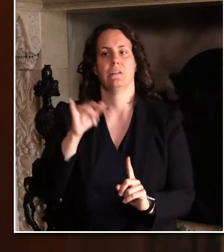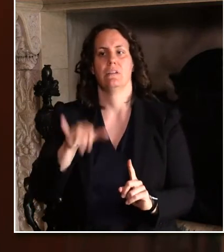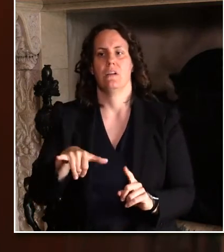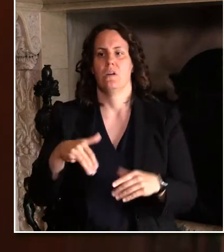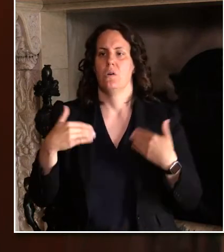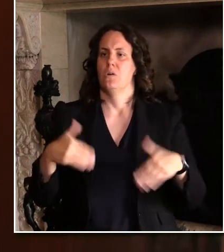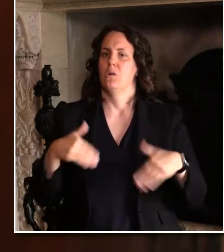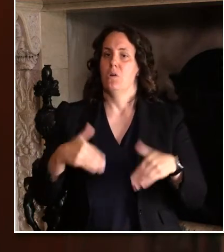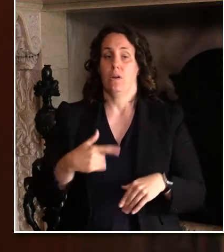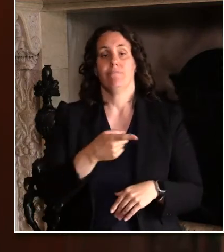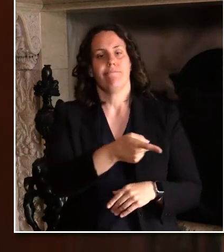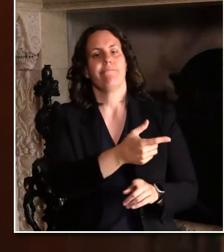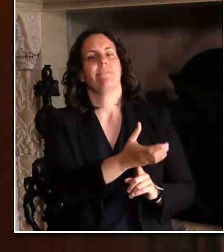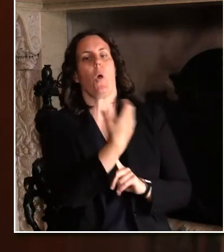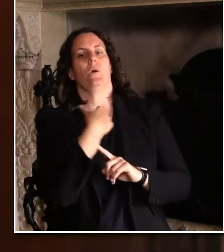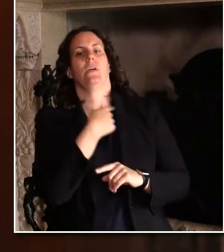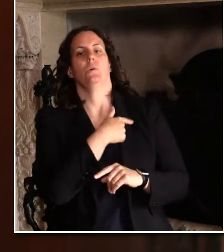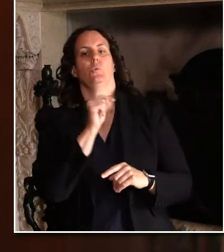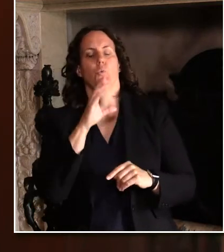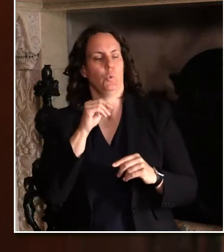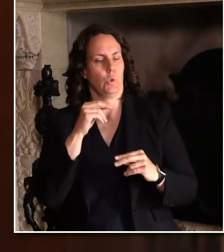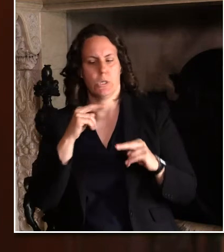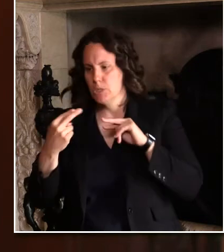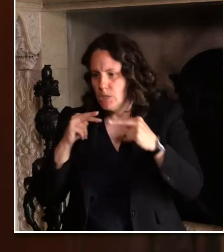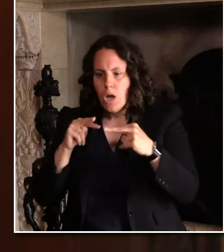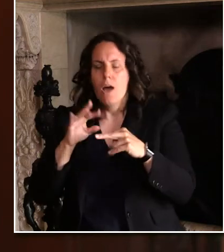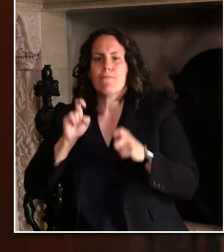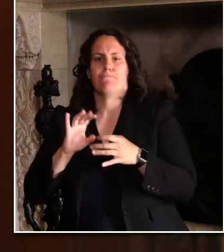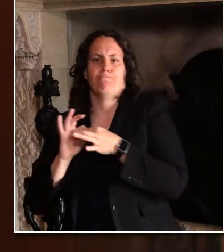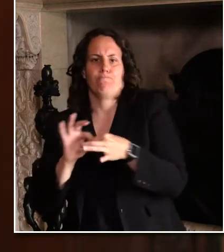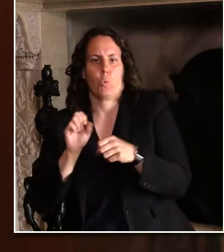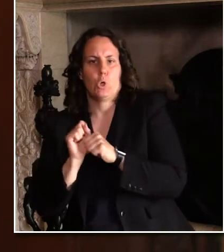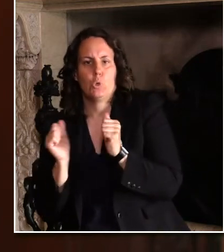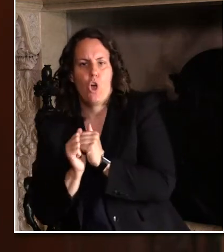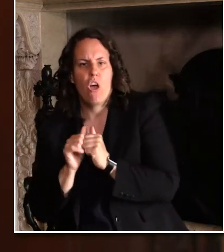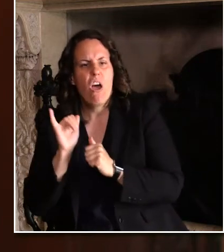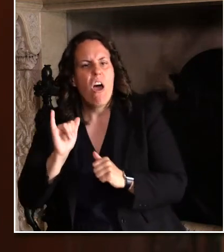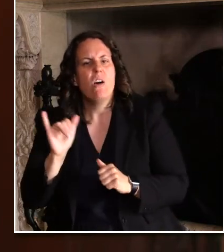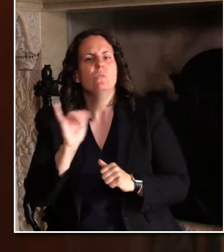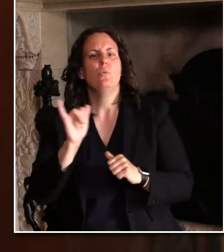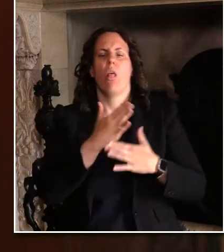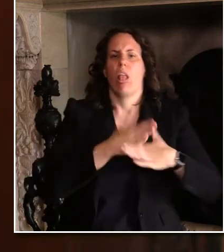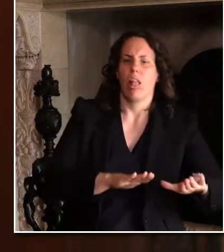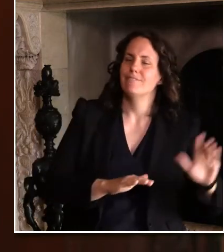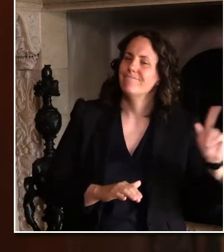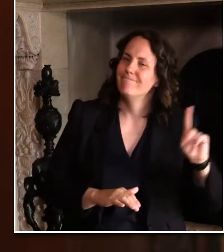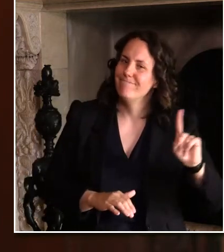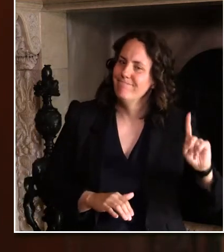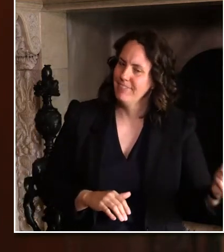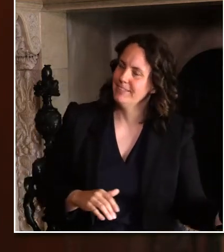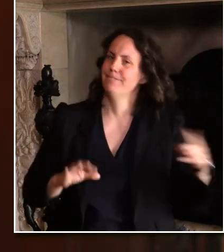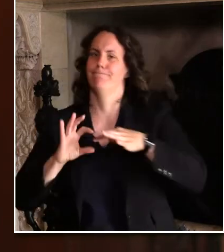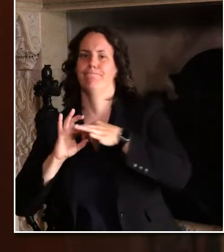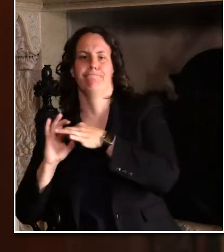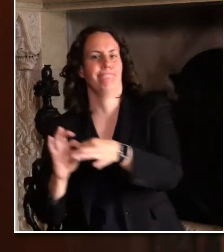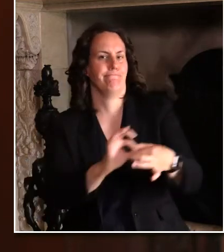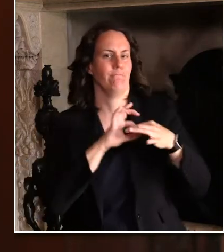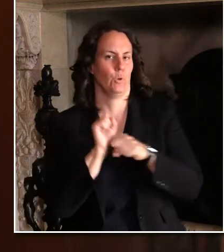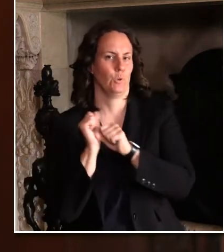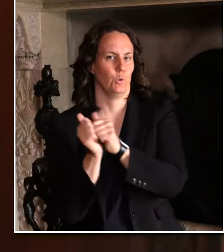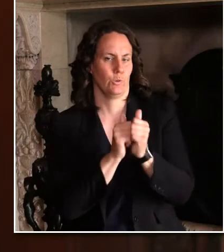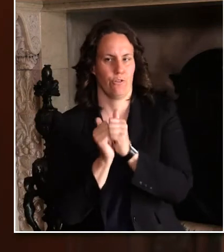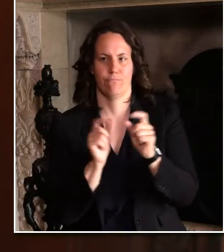I know that we are better together, Wisconsin. We are better than fear and hate and anger. Wisconsin, I'm asking